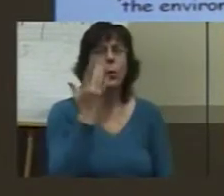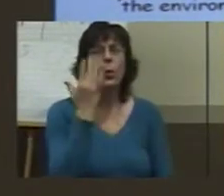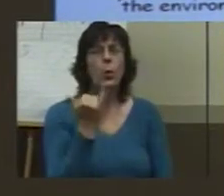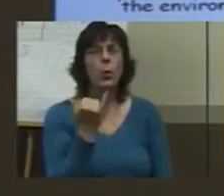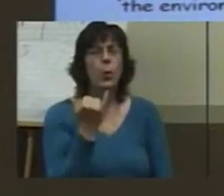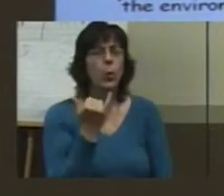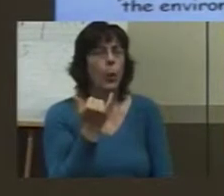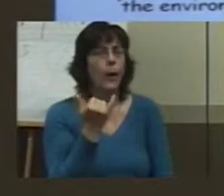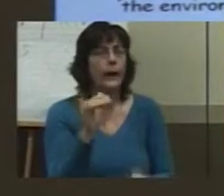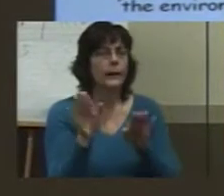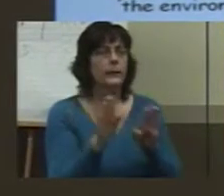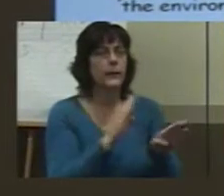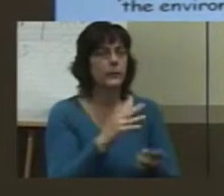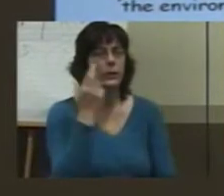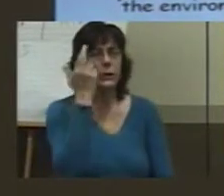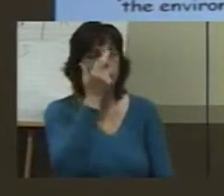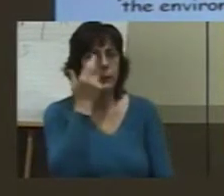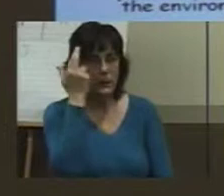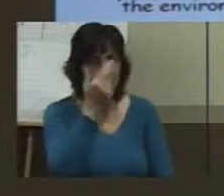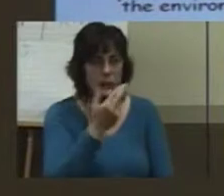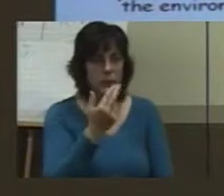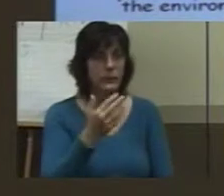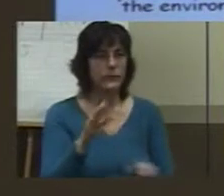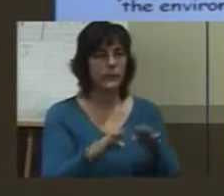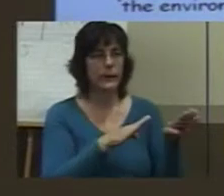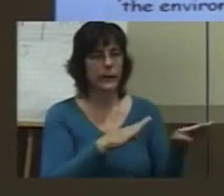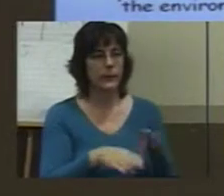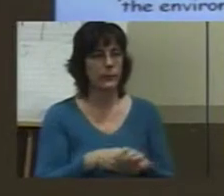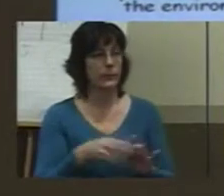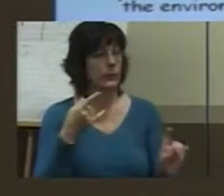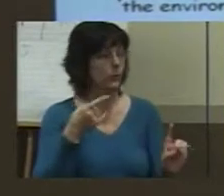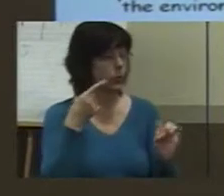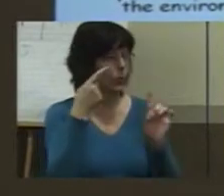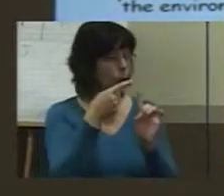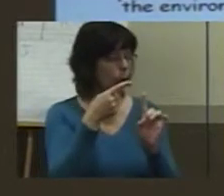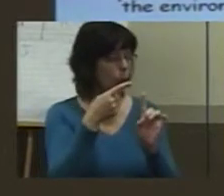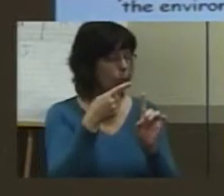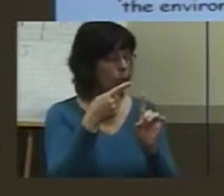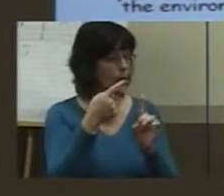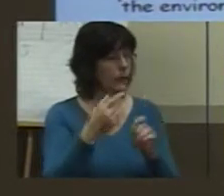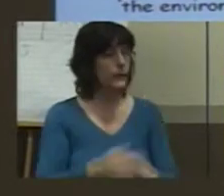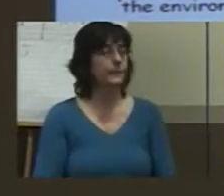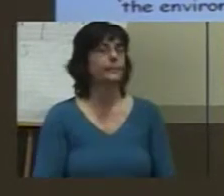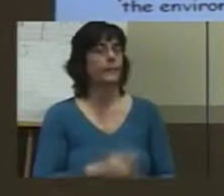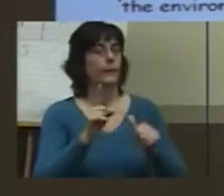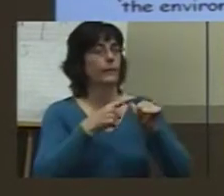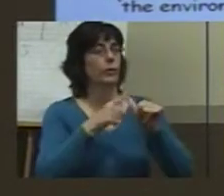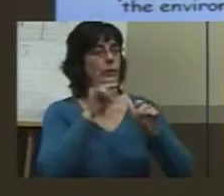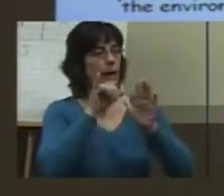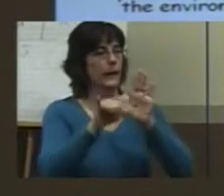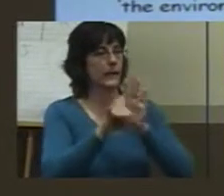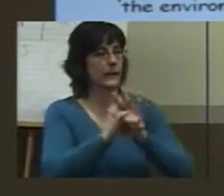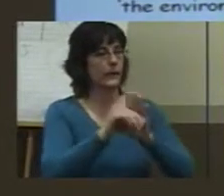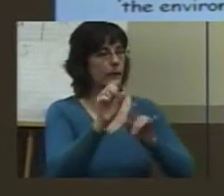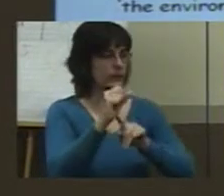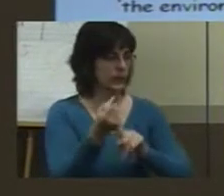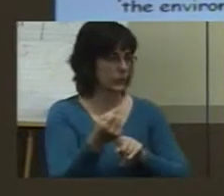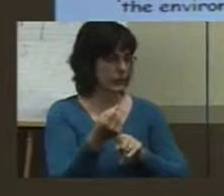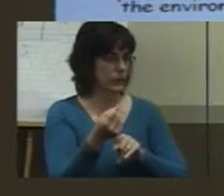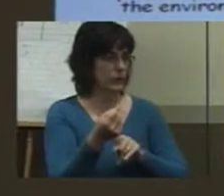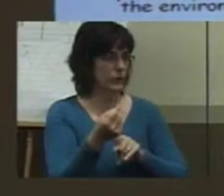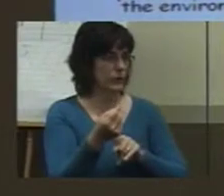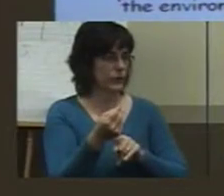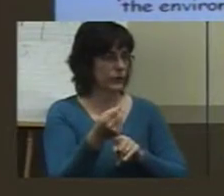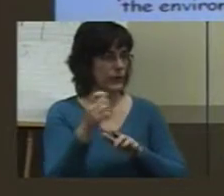is the behavior serving. Okay? So your goal is to identify those